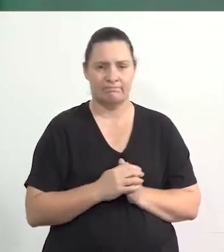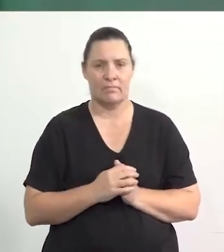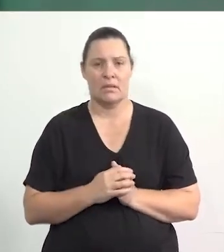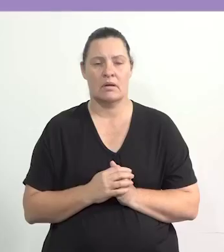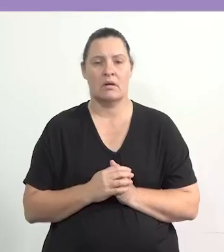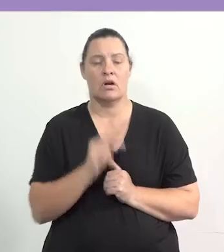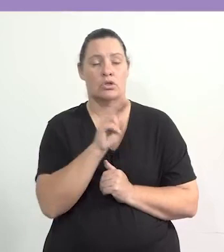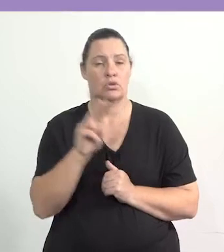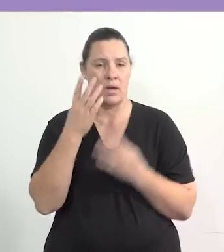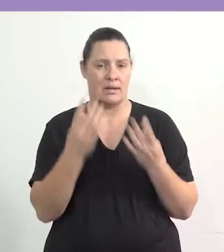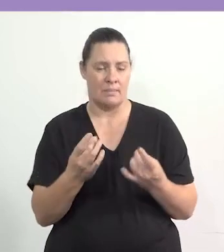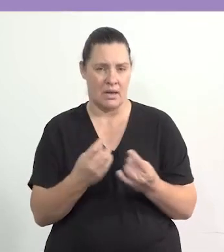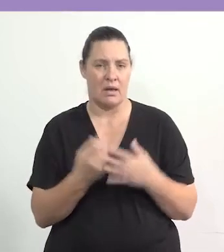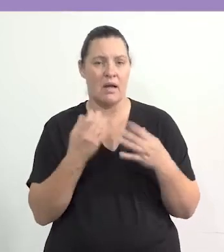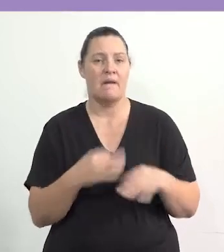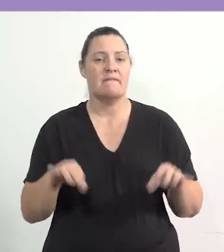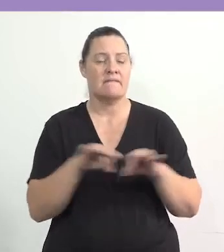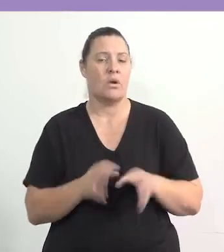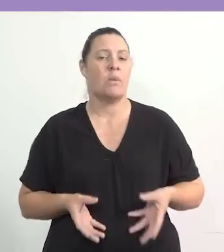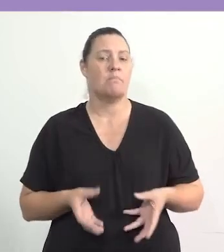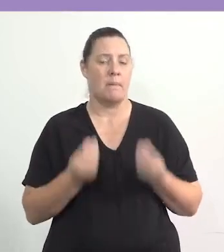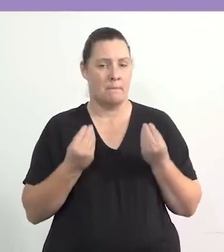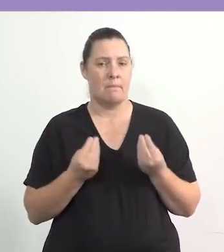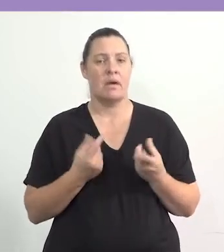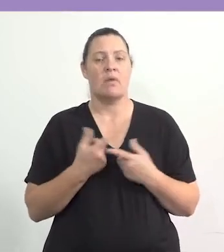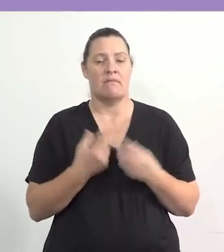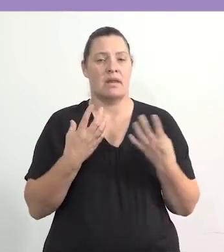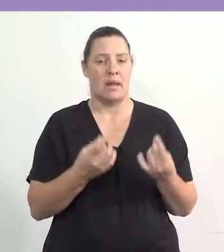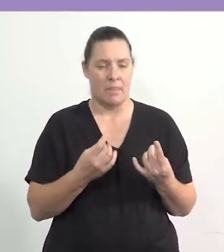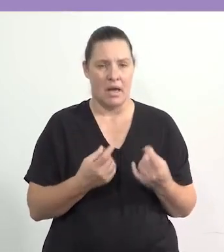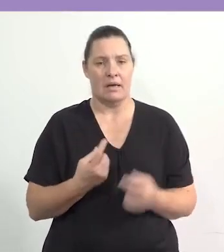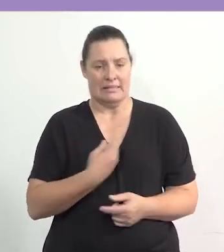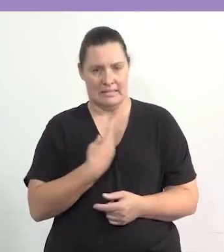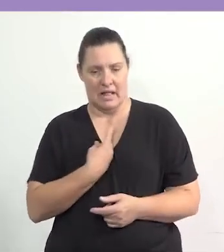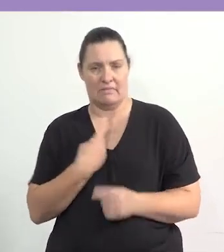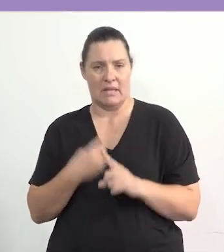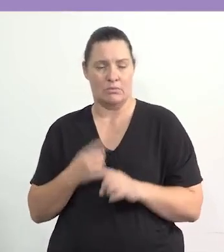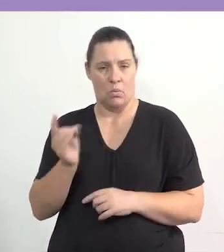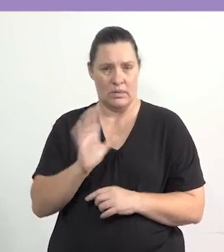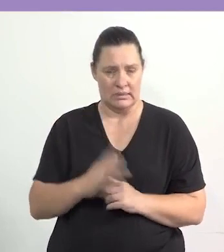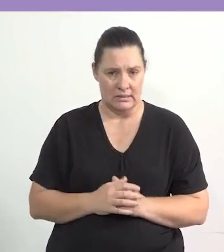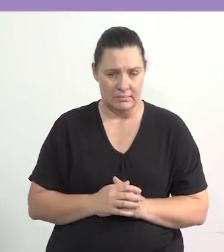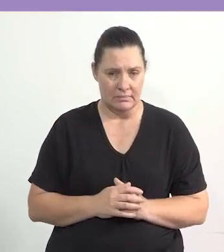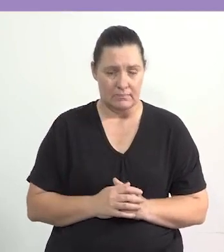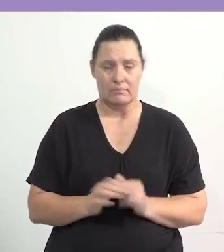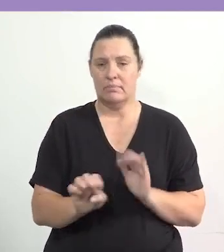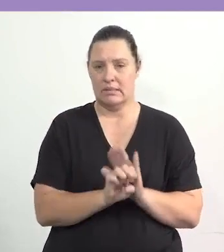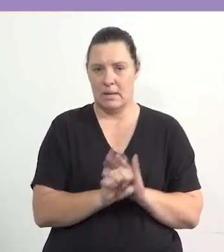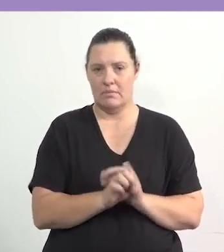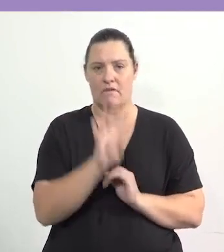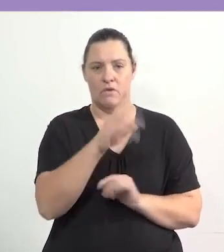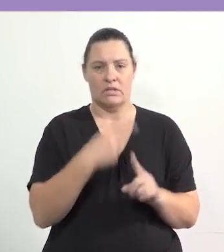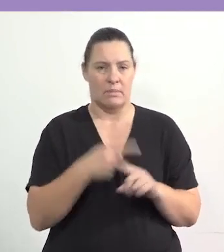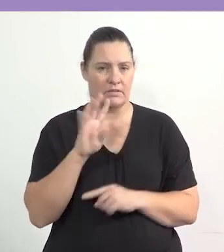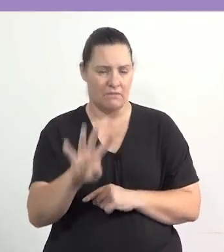lesson. Square numbers, the value you get when you multiply a number by itself once. For